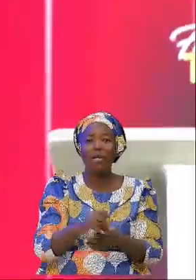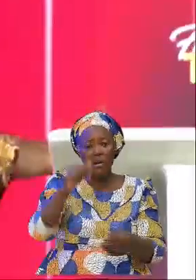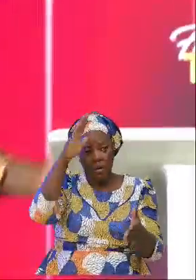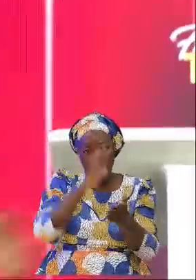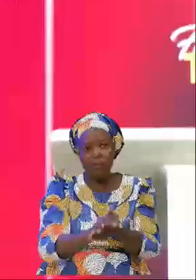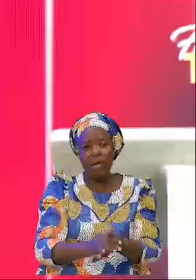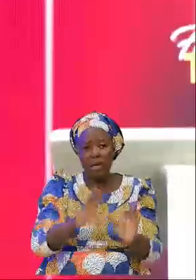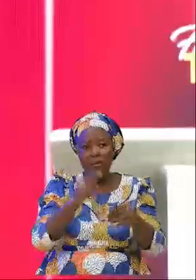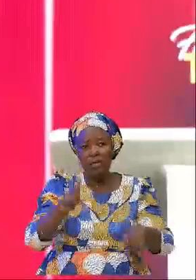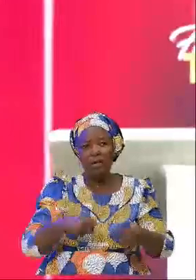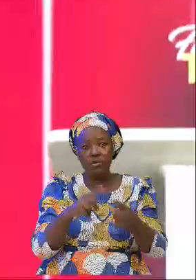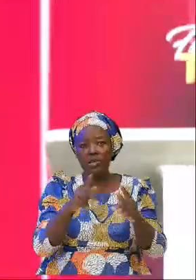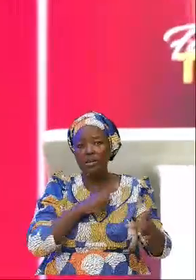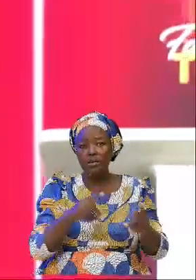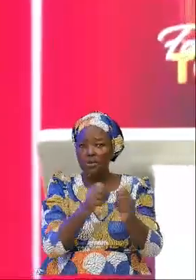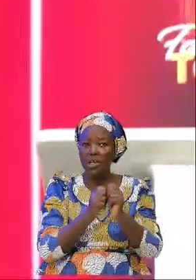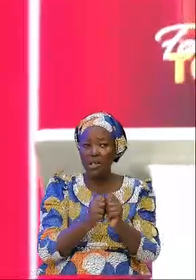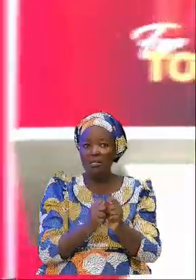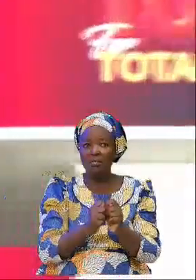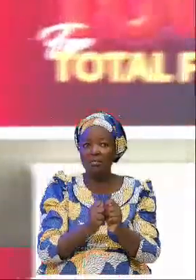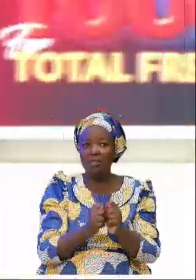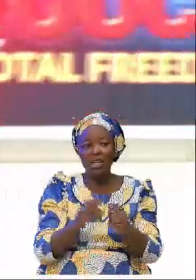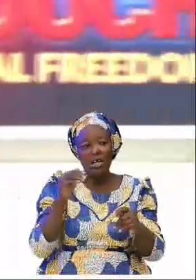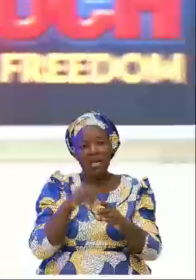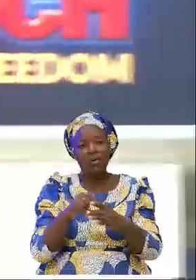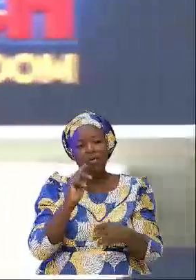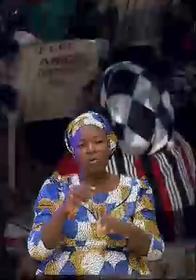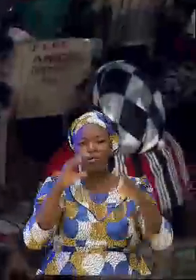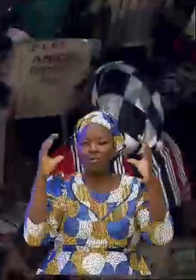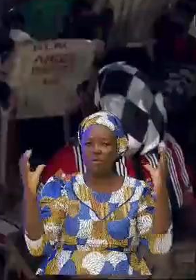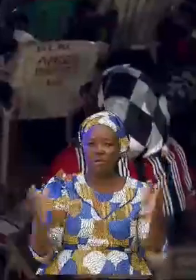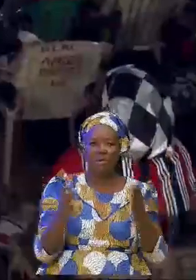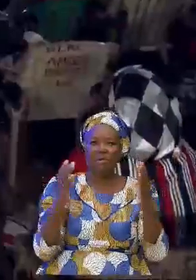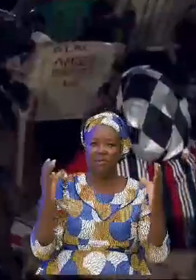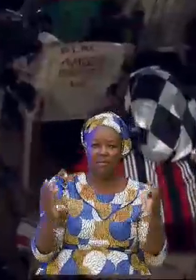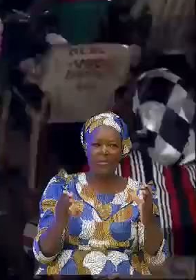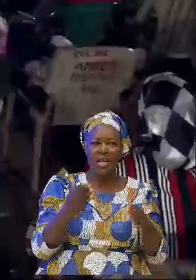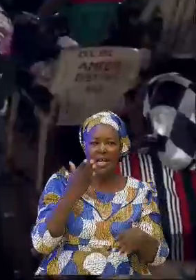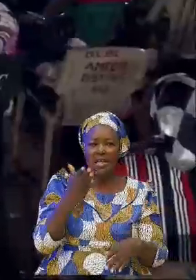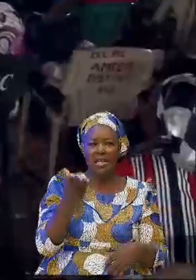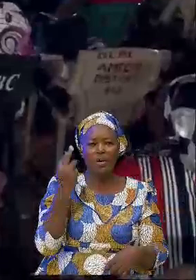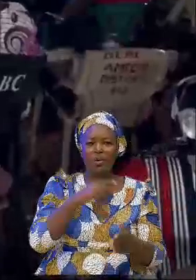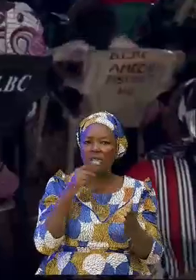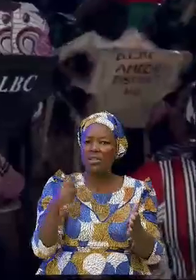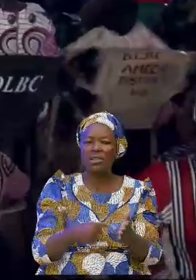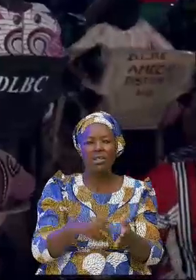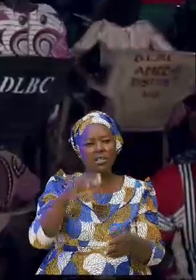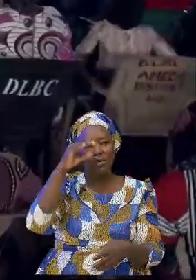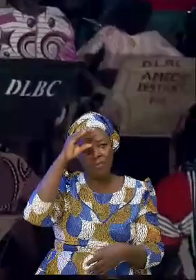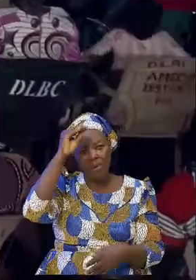the same time together? In a particular crusade, there was this